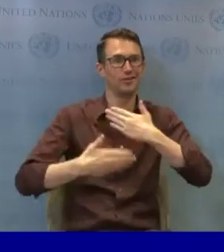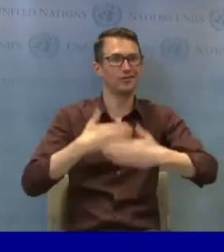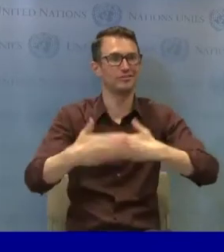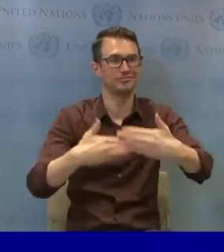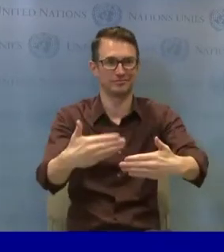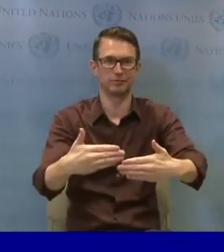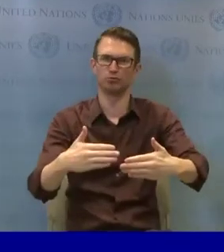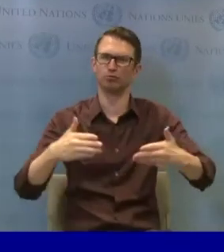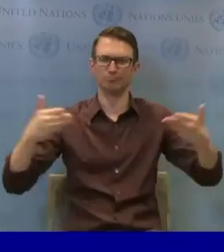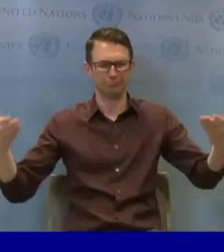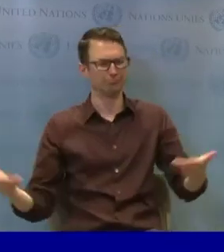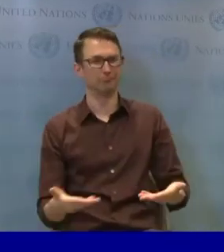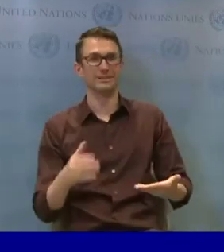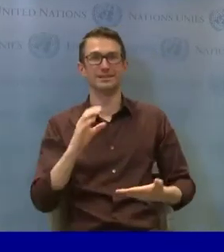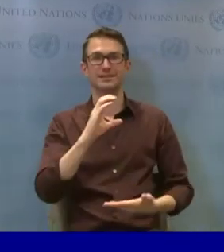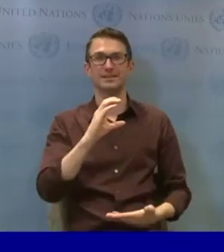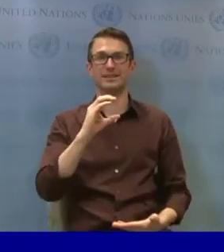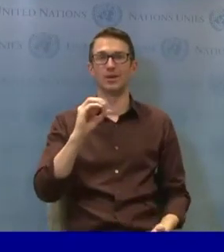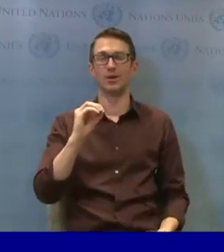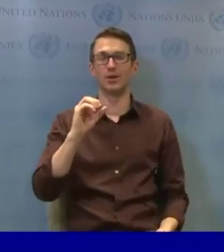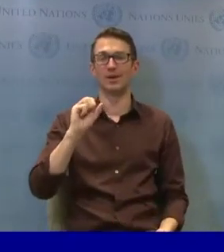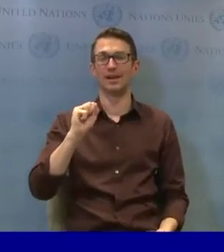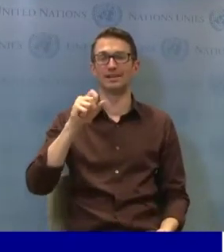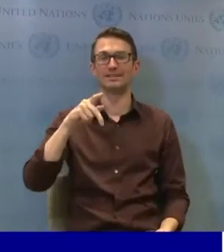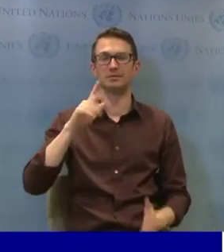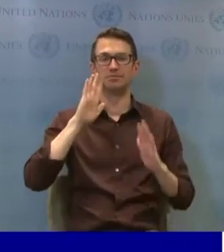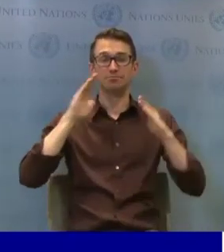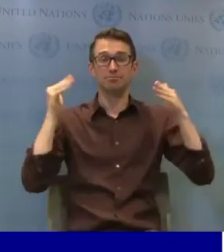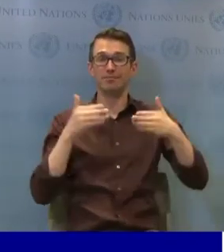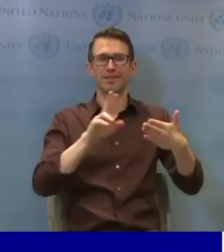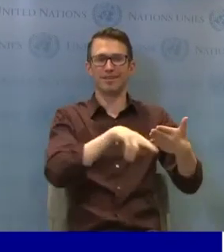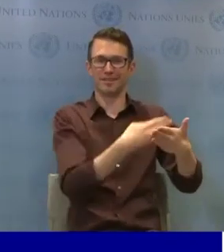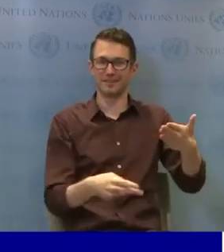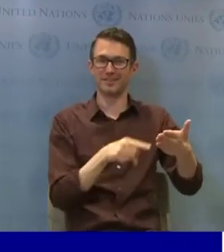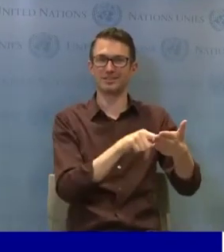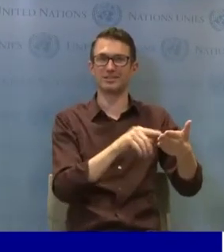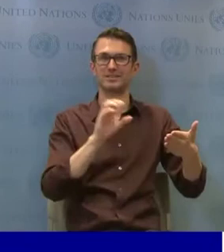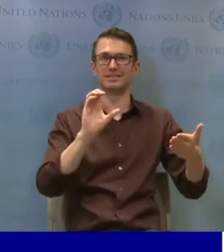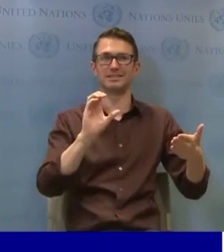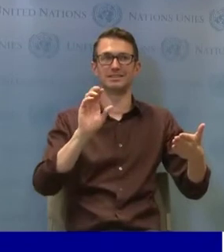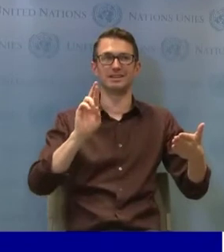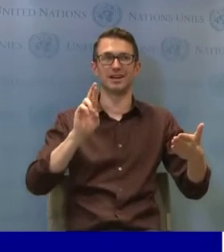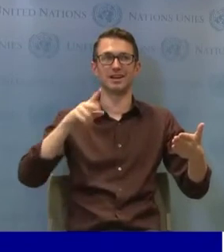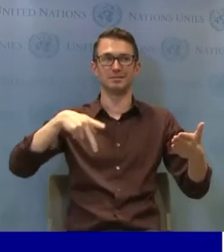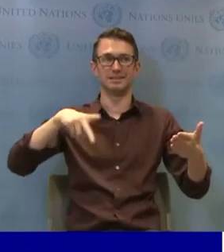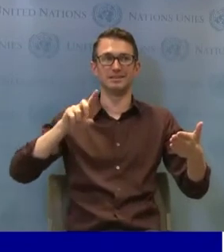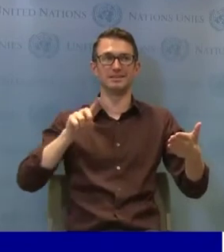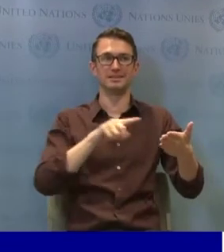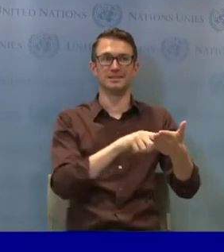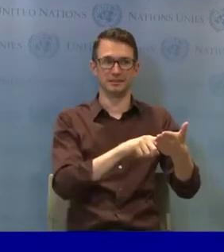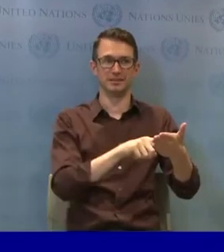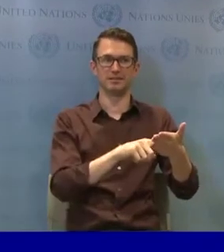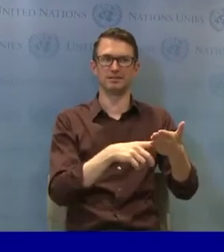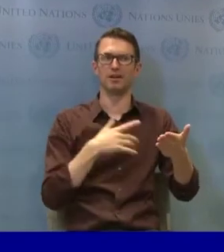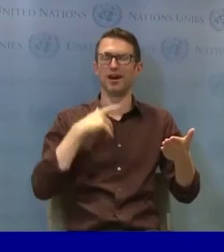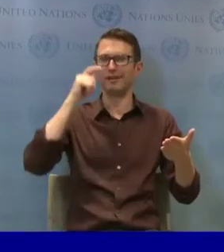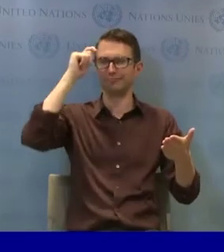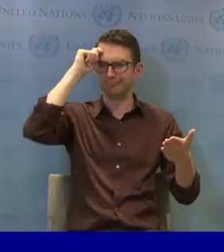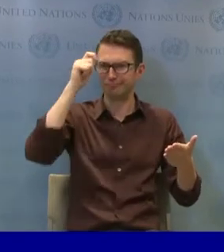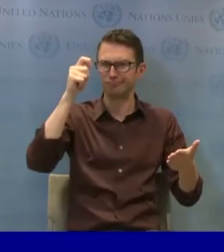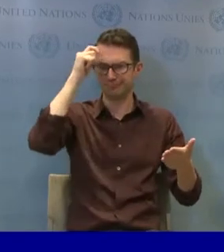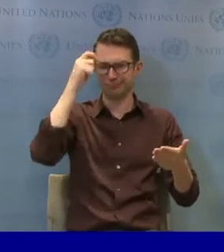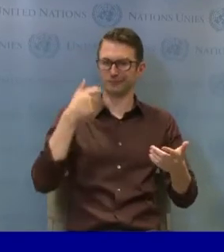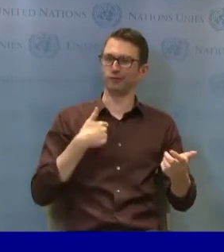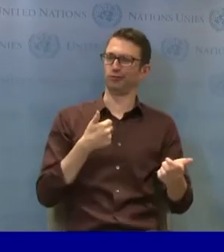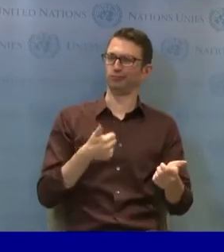with Disabilities, which Bulgaria is honored to chair. We'll start today with the musical performance